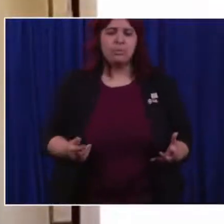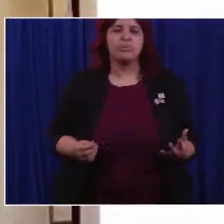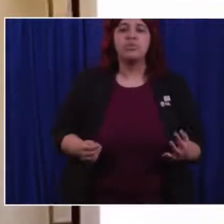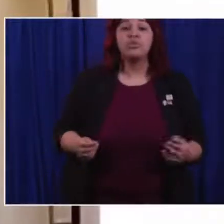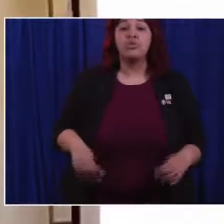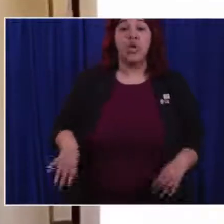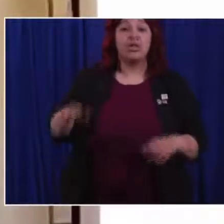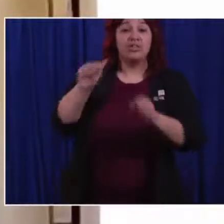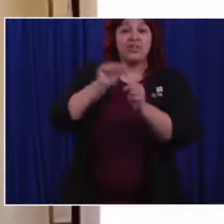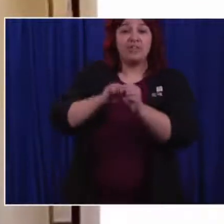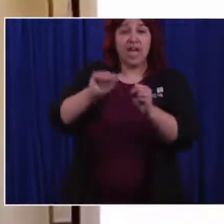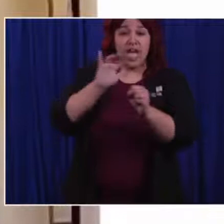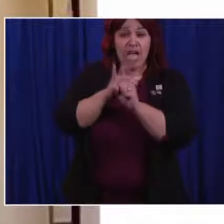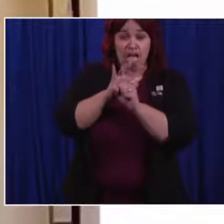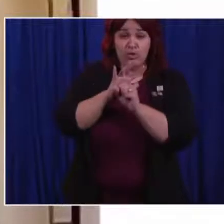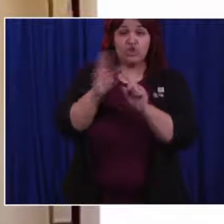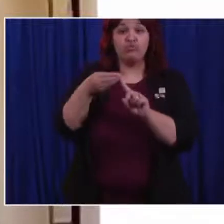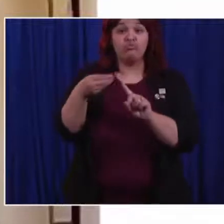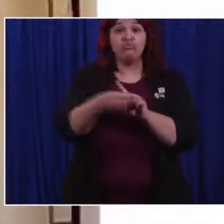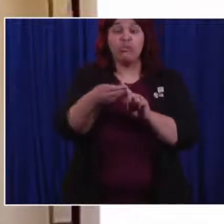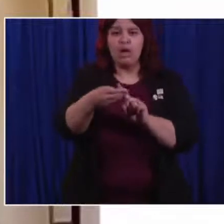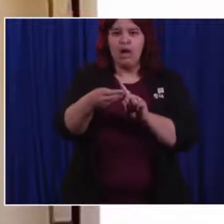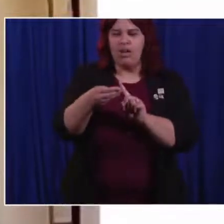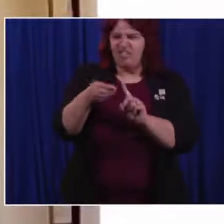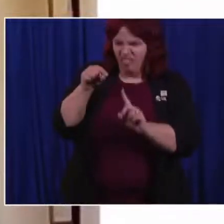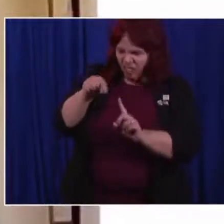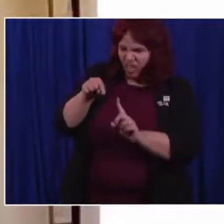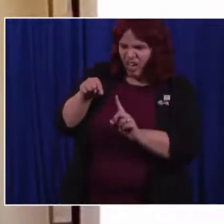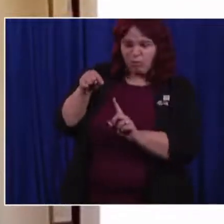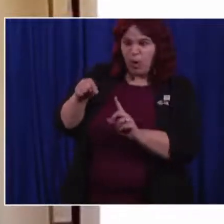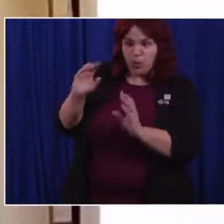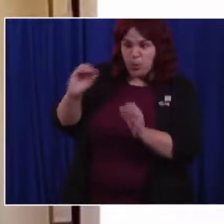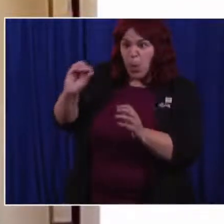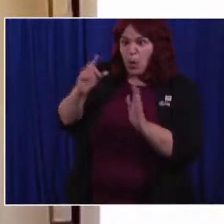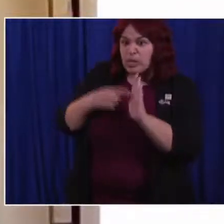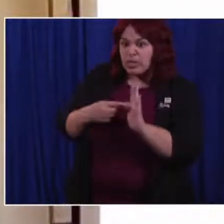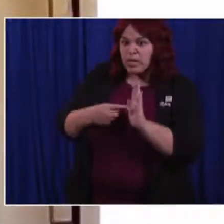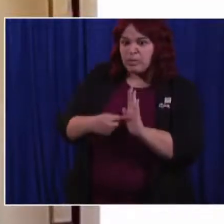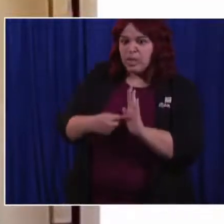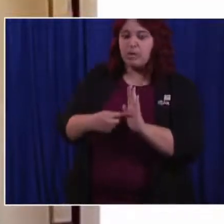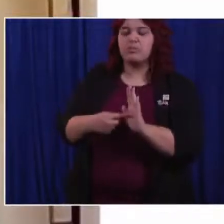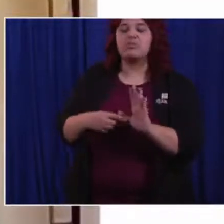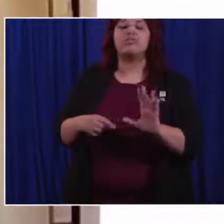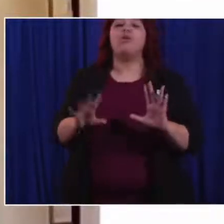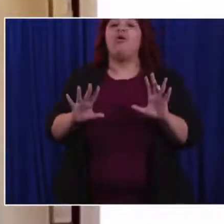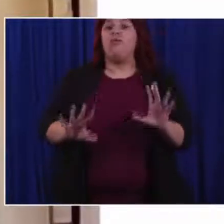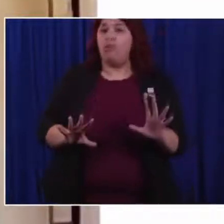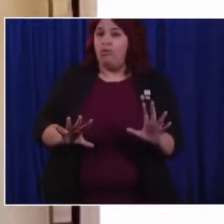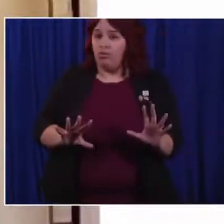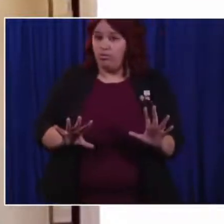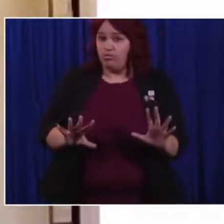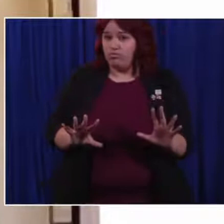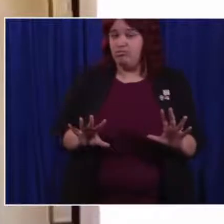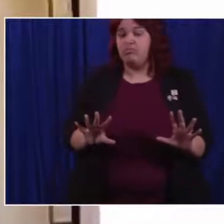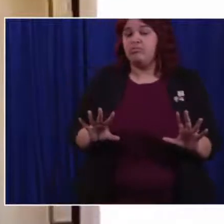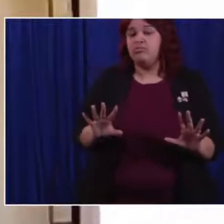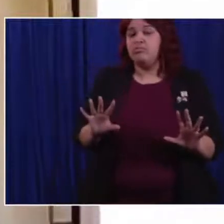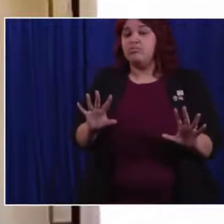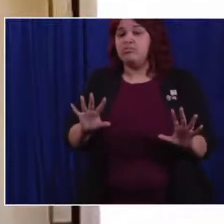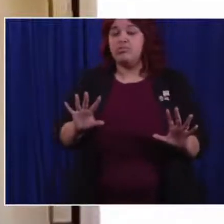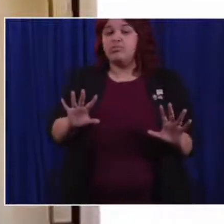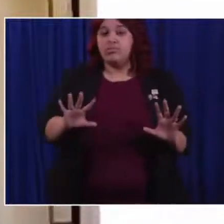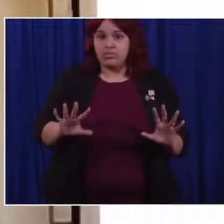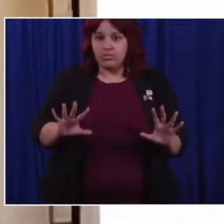the virus when people are asymptomatic, the first thing we need to recognize is that it is understood that this